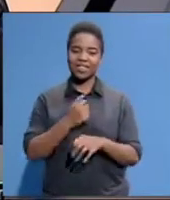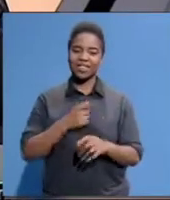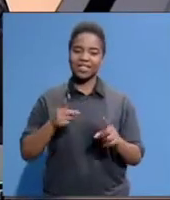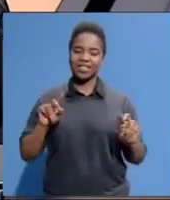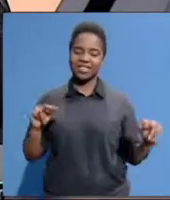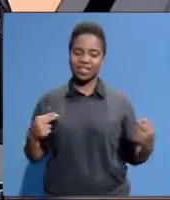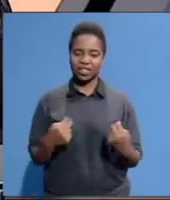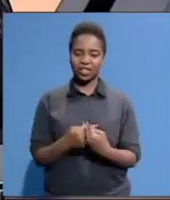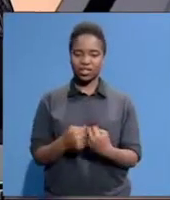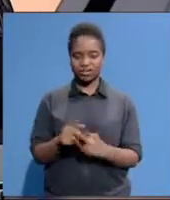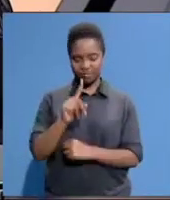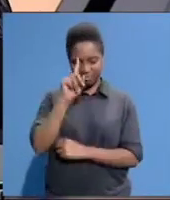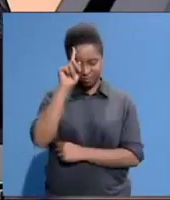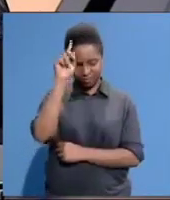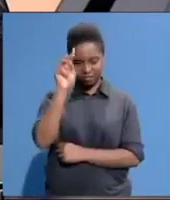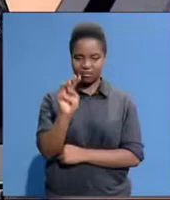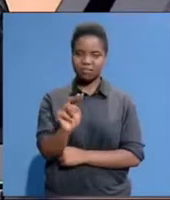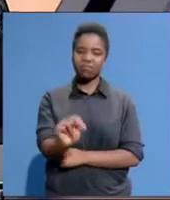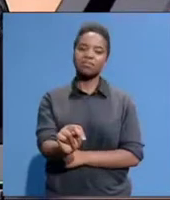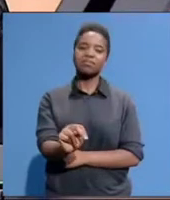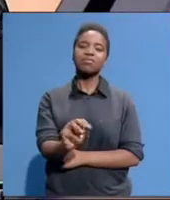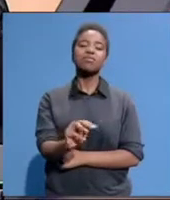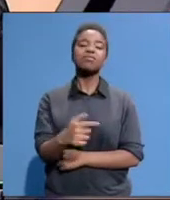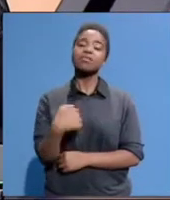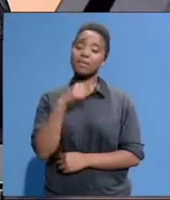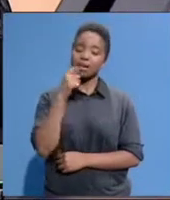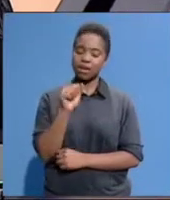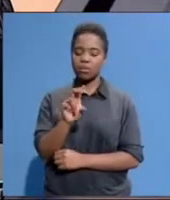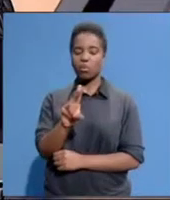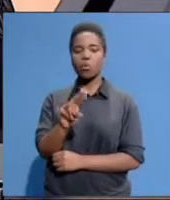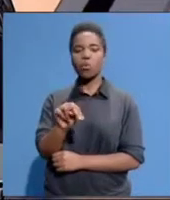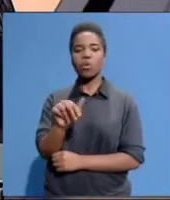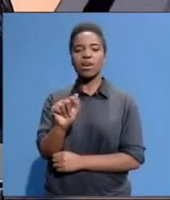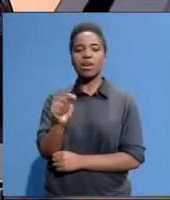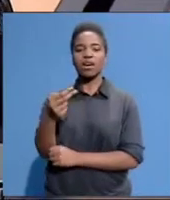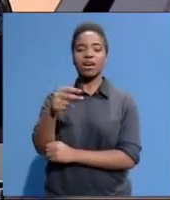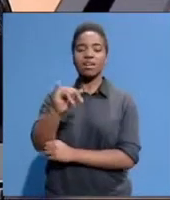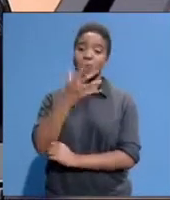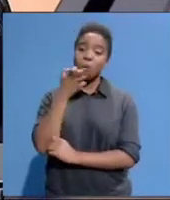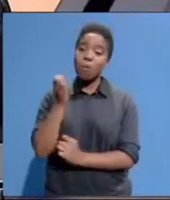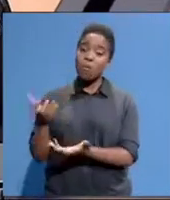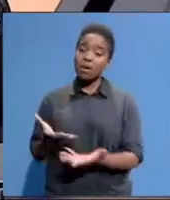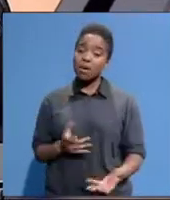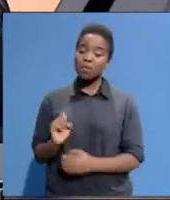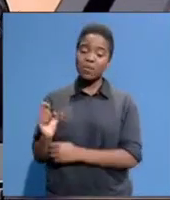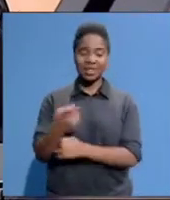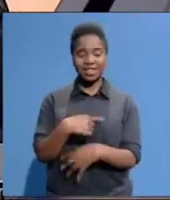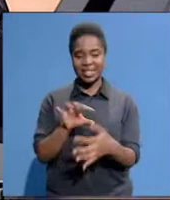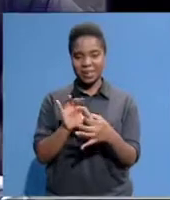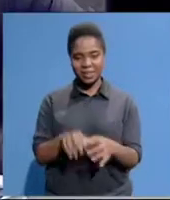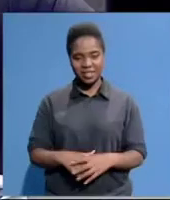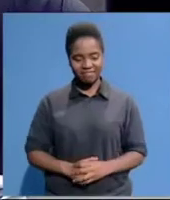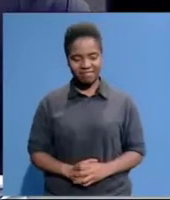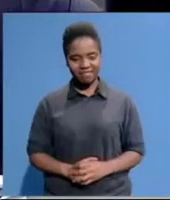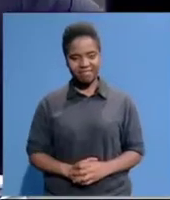Rolihlahla Nelson Mandela. Igama lami ngo-Unathi Msengana, extending a very warm welcome to all our viewers at home.